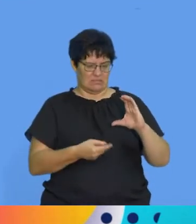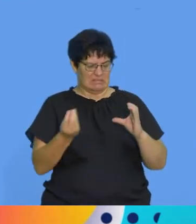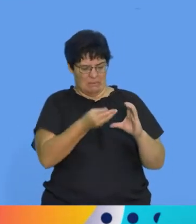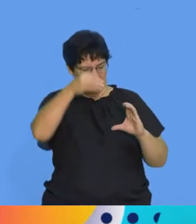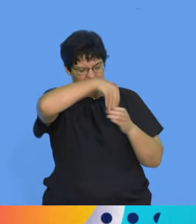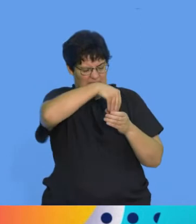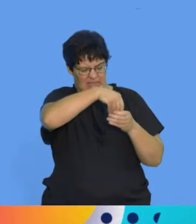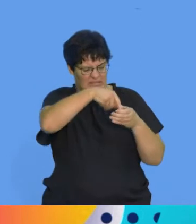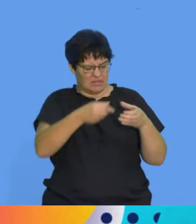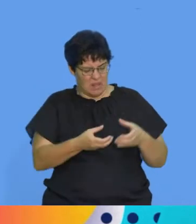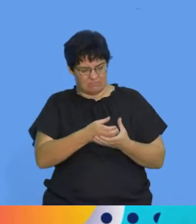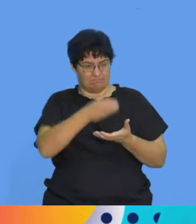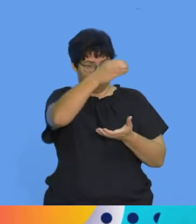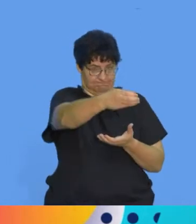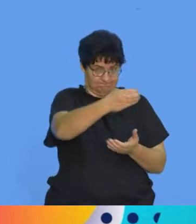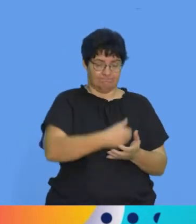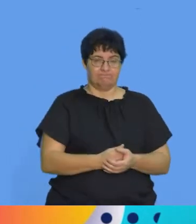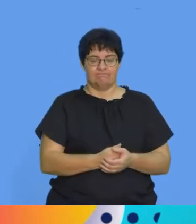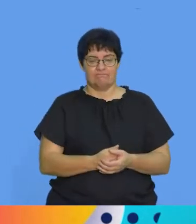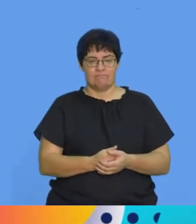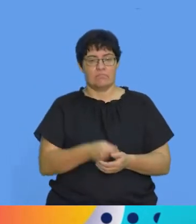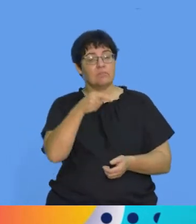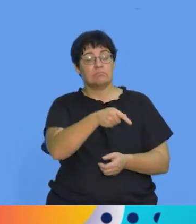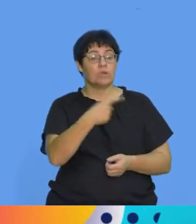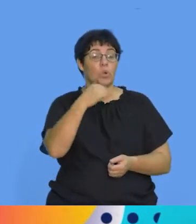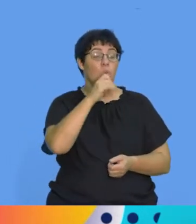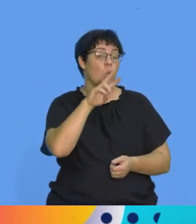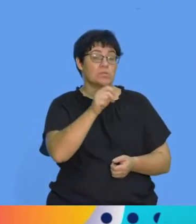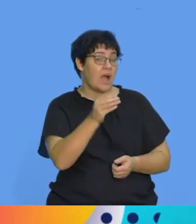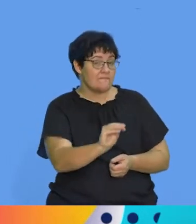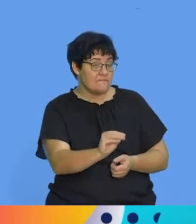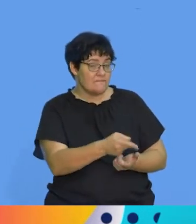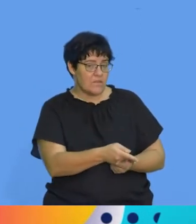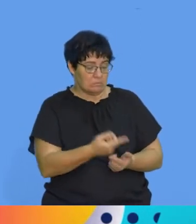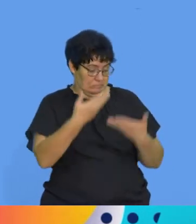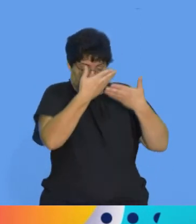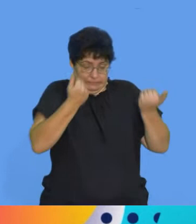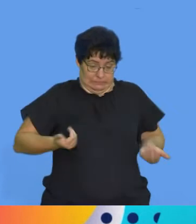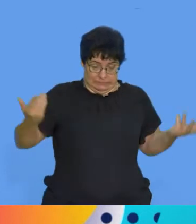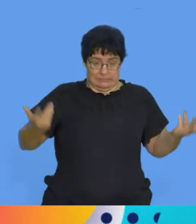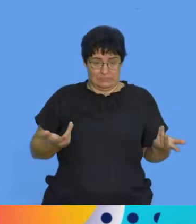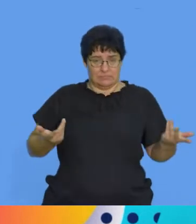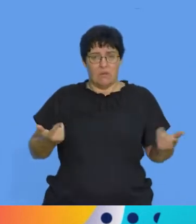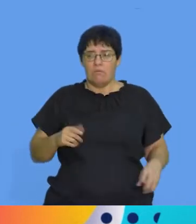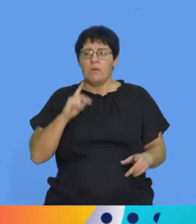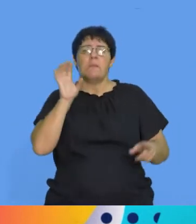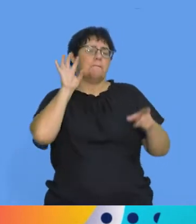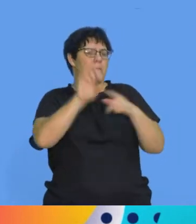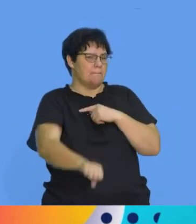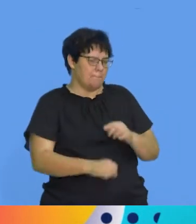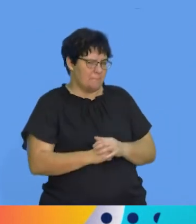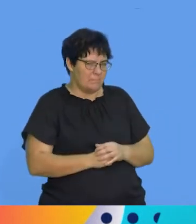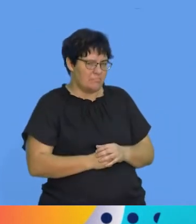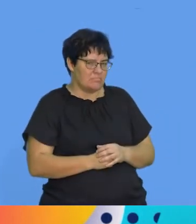you don't know what it is. It's got something in, and I want to say to you, has it got glucose in? And you're going to say, I don't know, ma'am. So